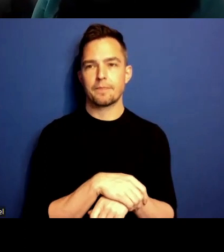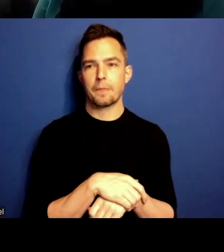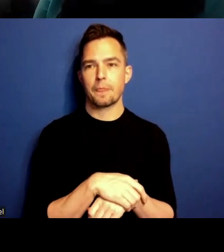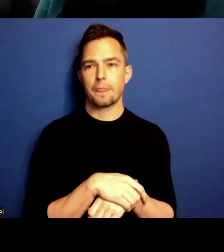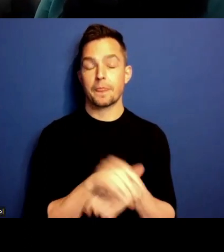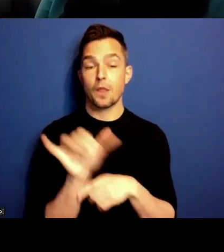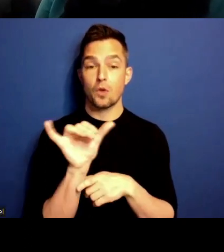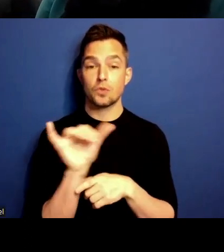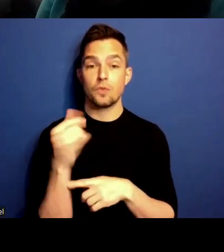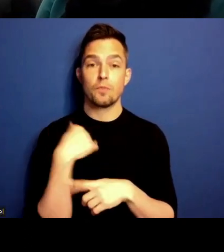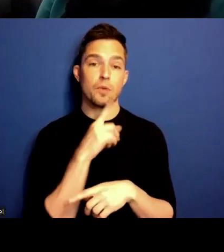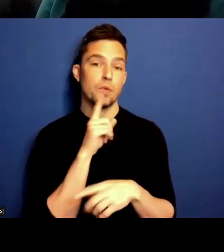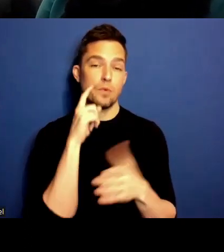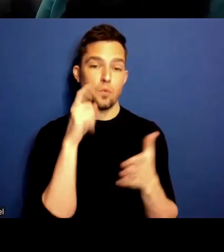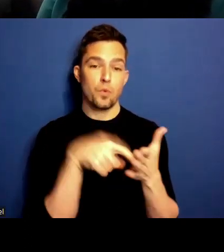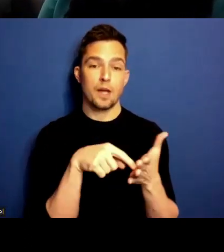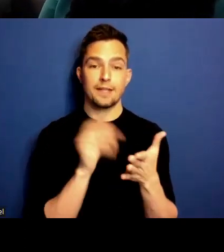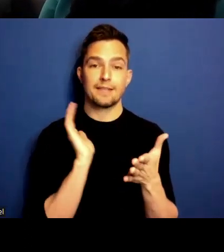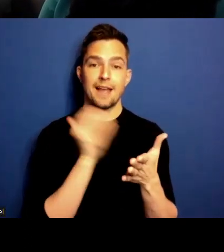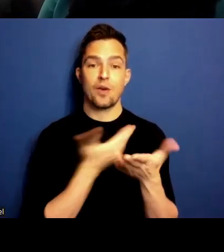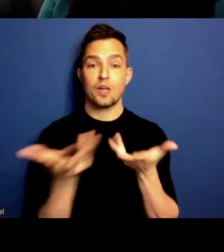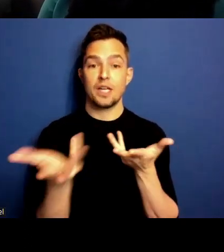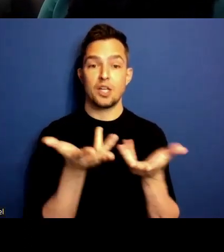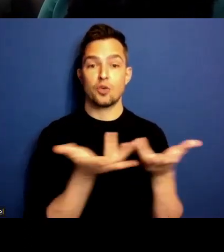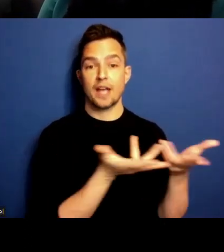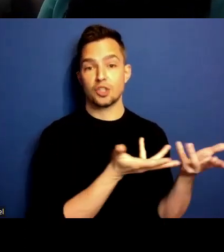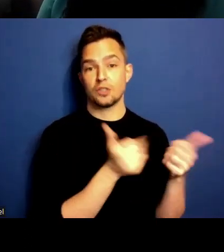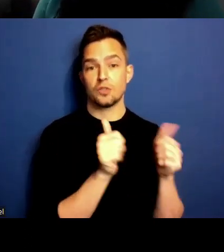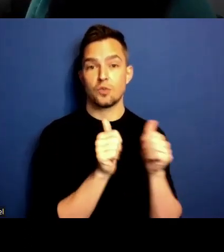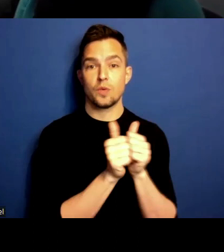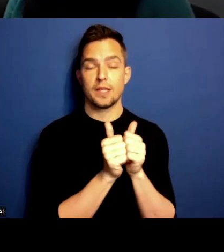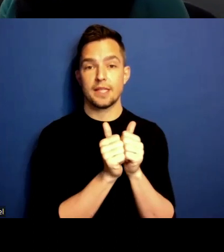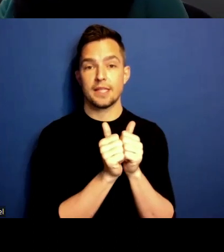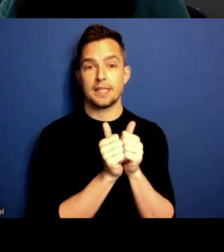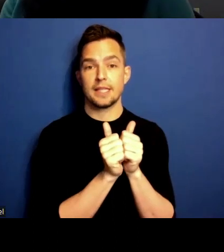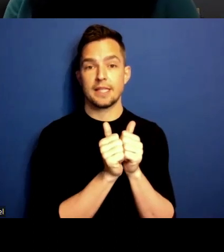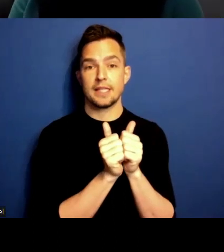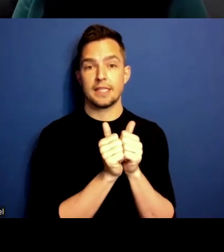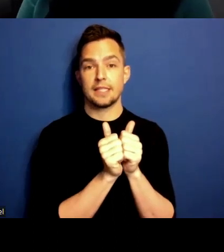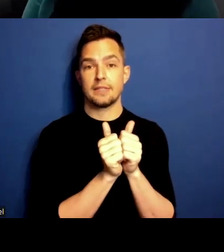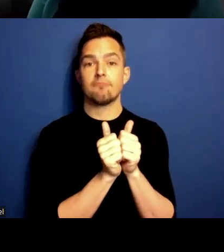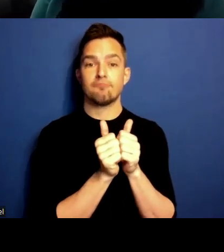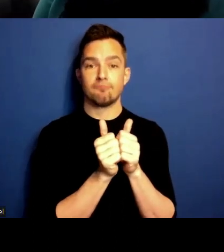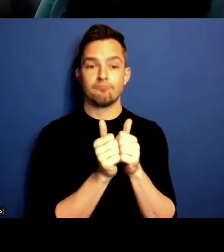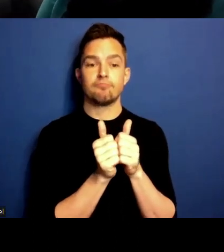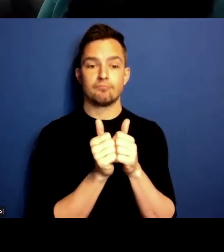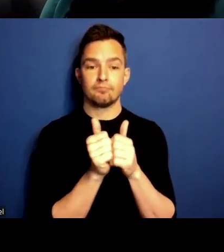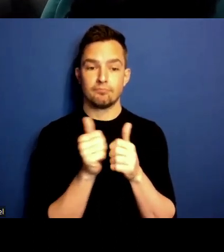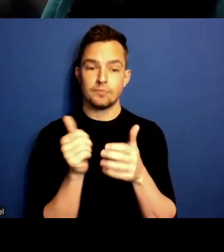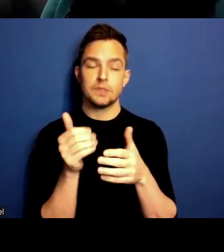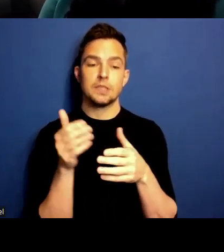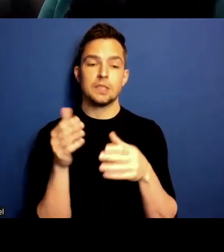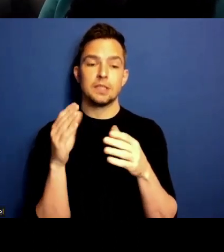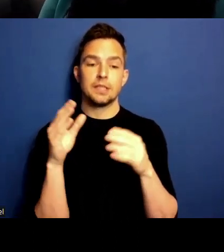We've also really recognized that our interactions with teens and young adults through this service of We